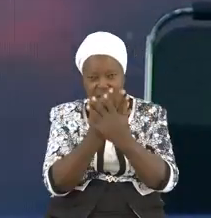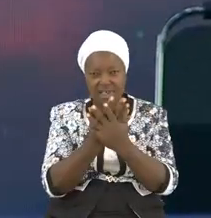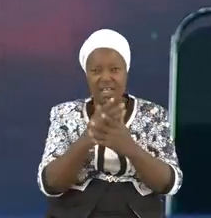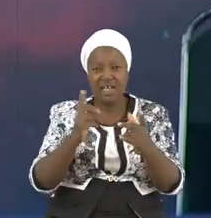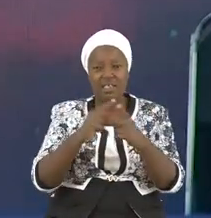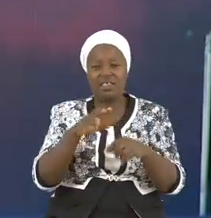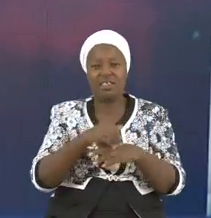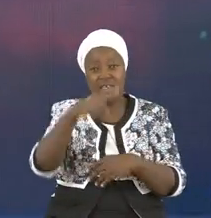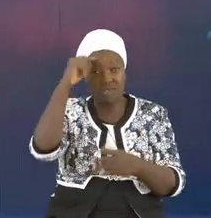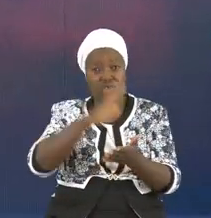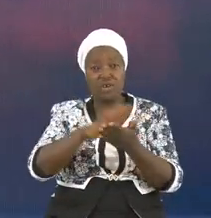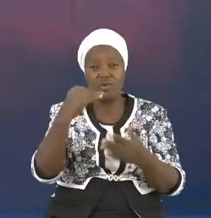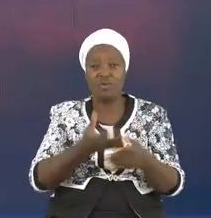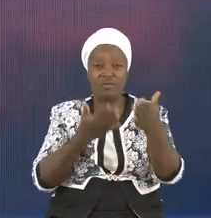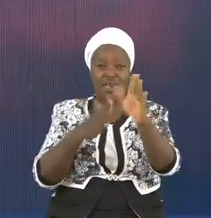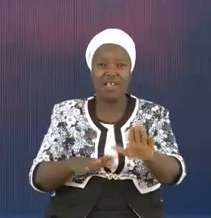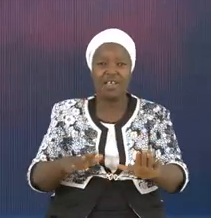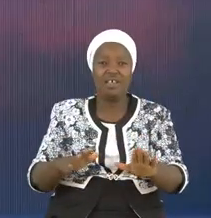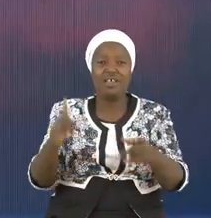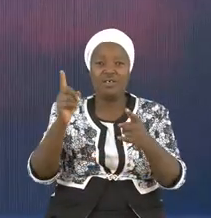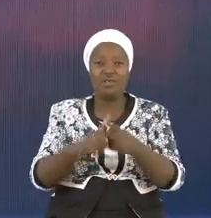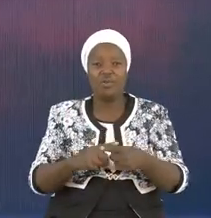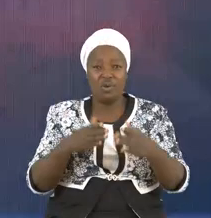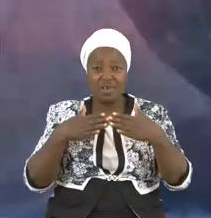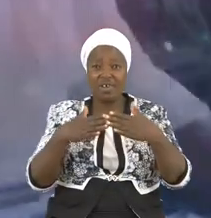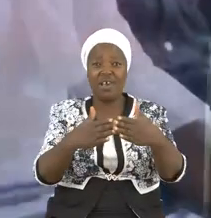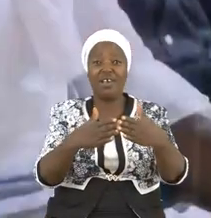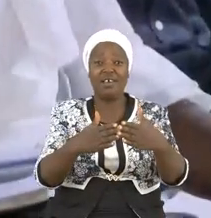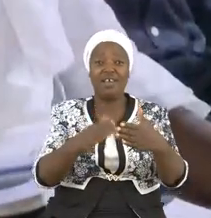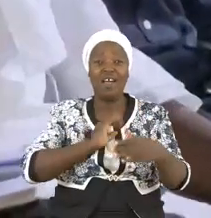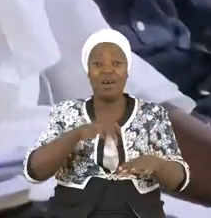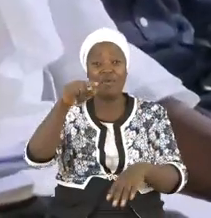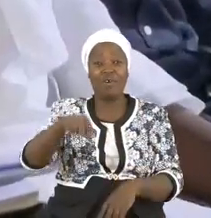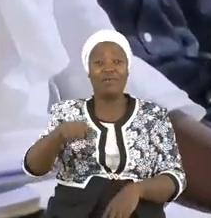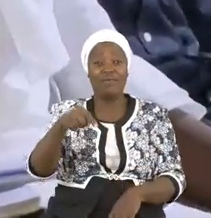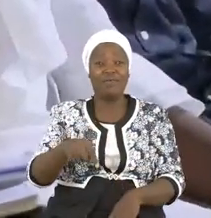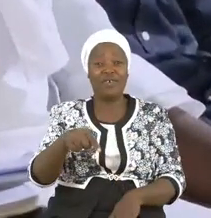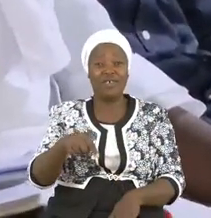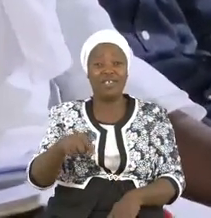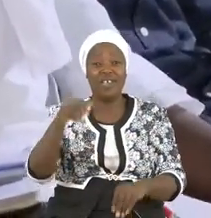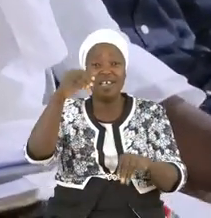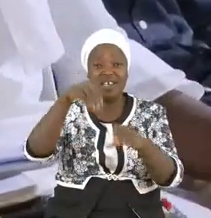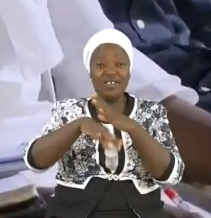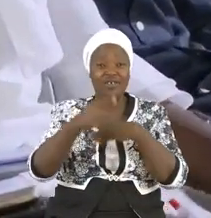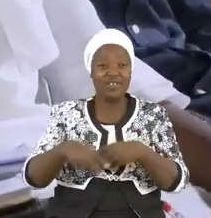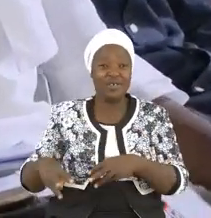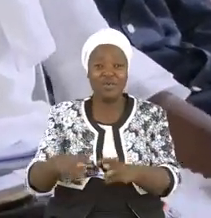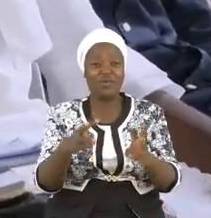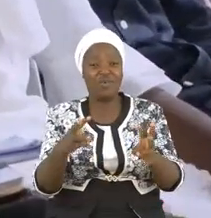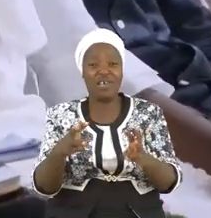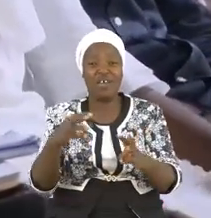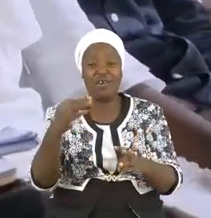of death, to guide our feet into the way of